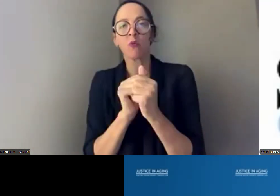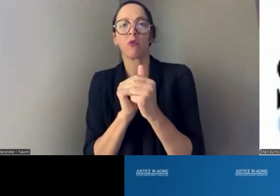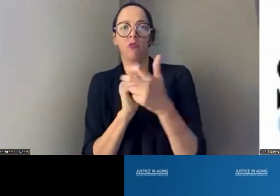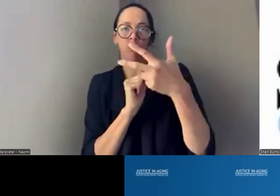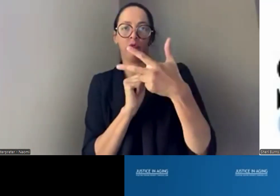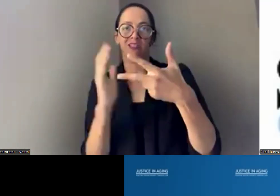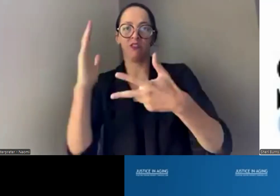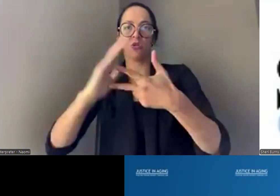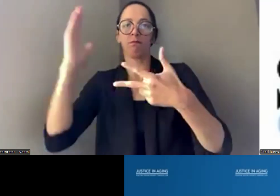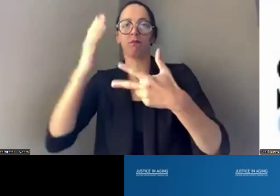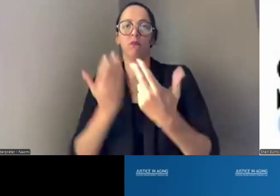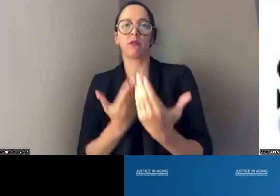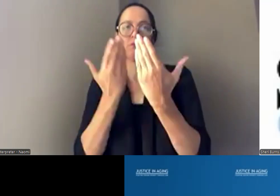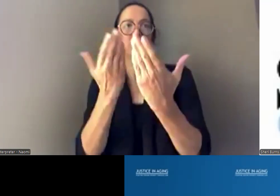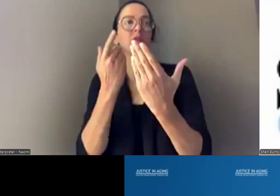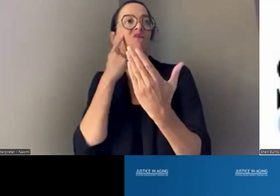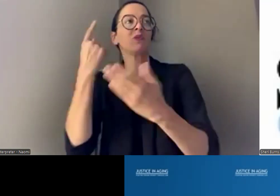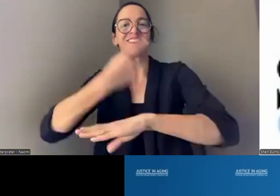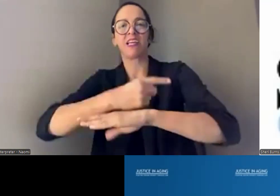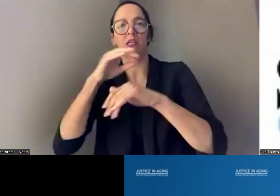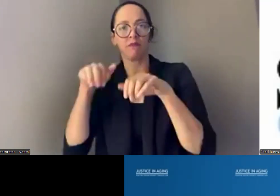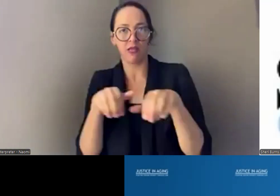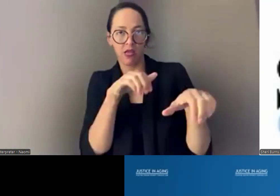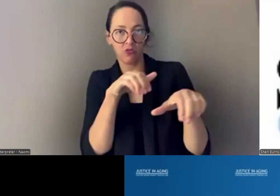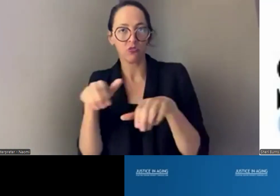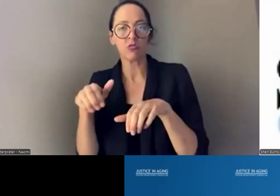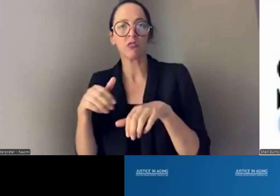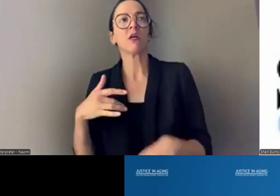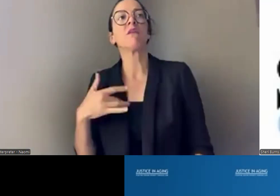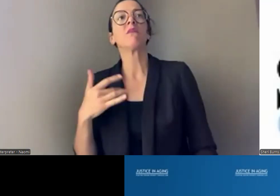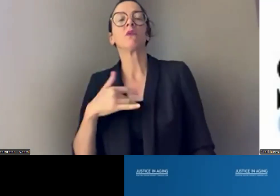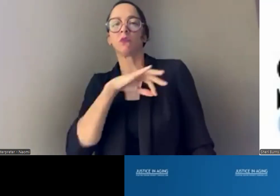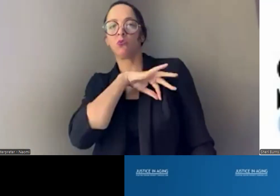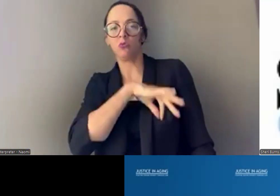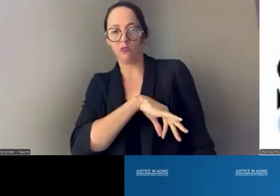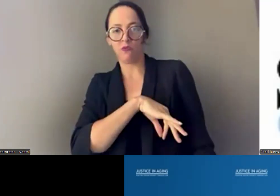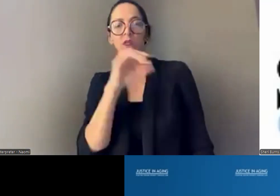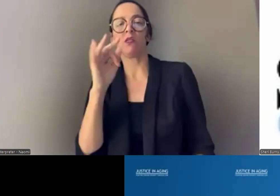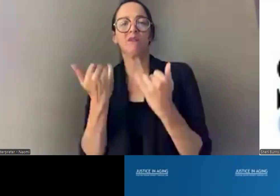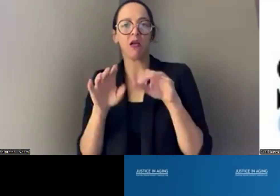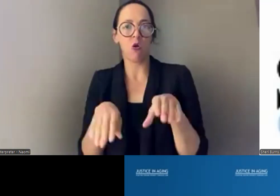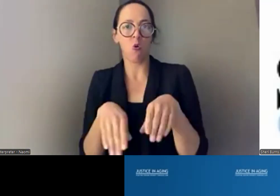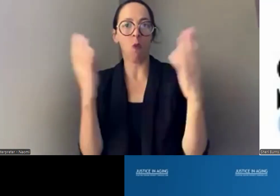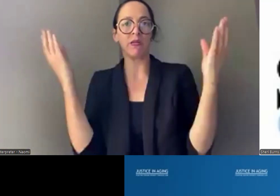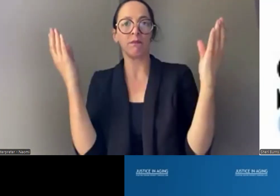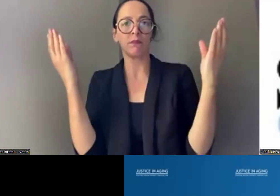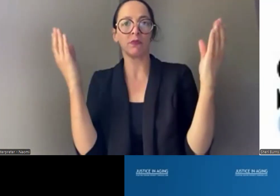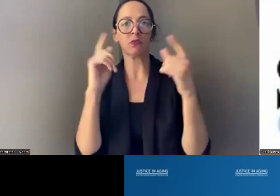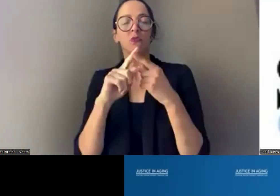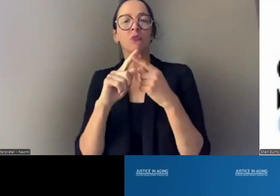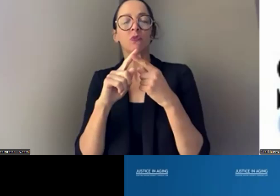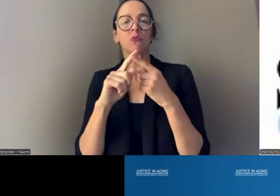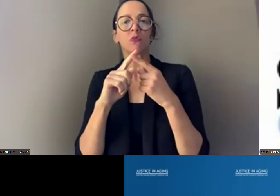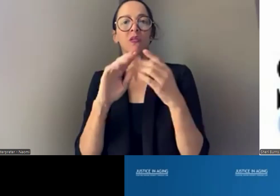the day of action. So I think it would be useful if we sort of open this up to the committee members to